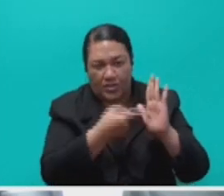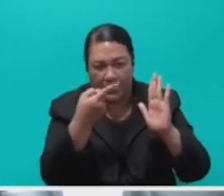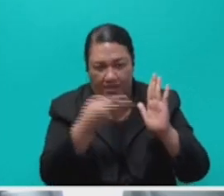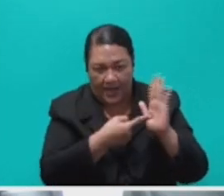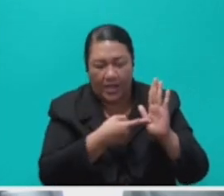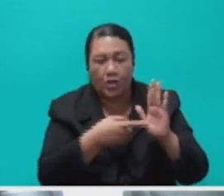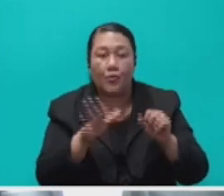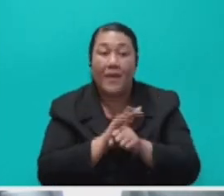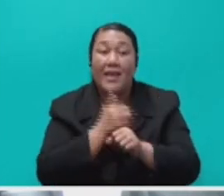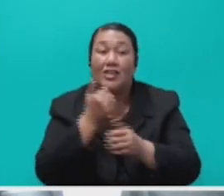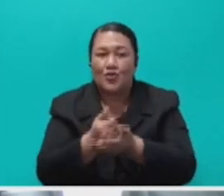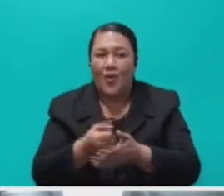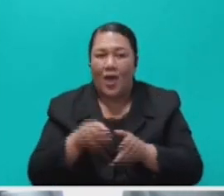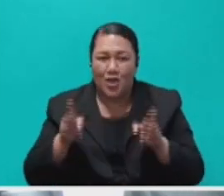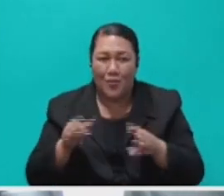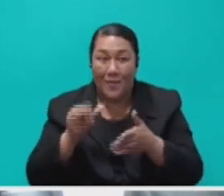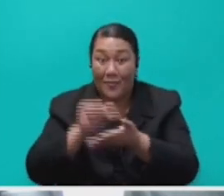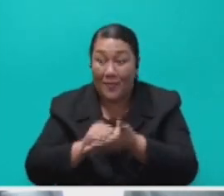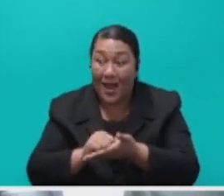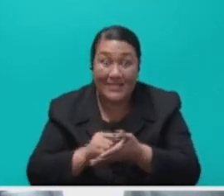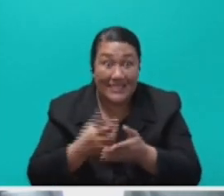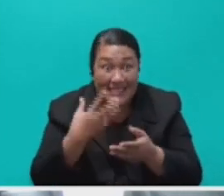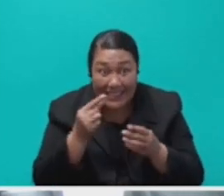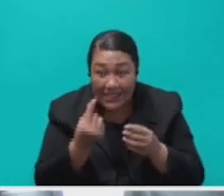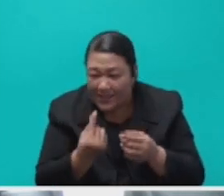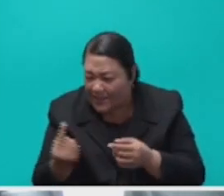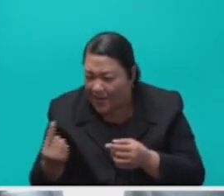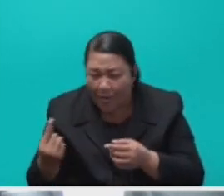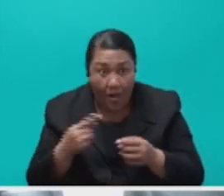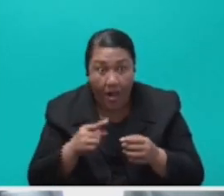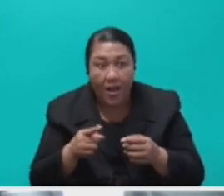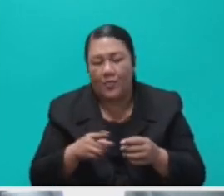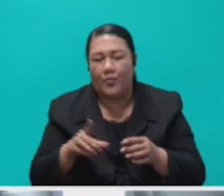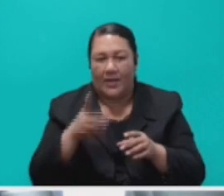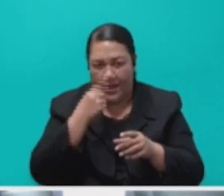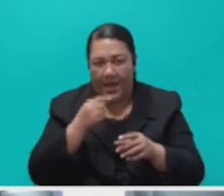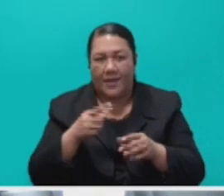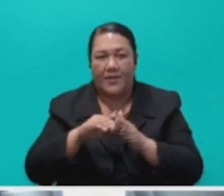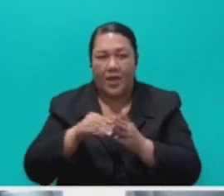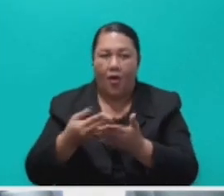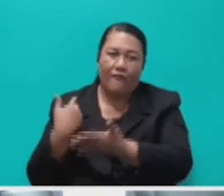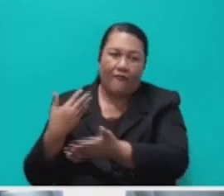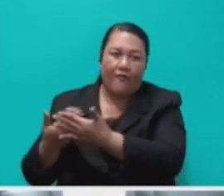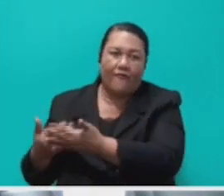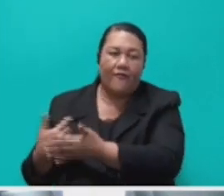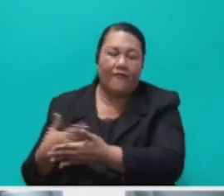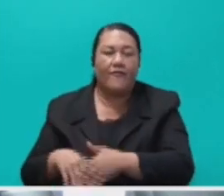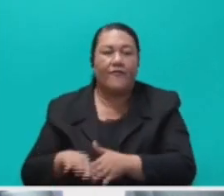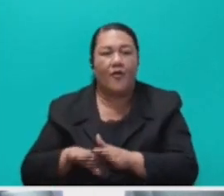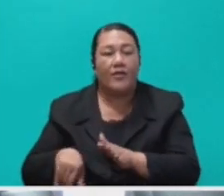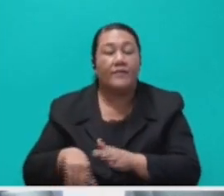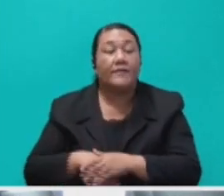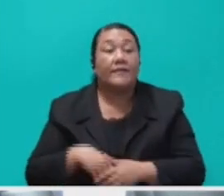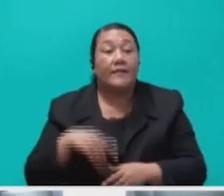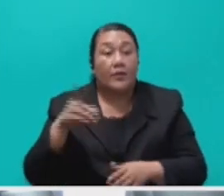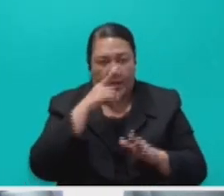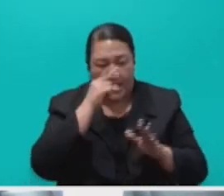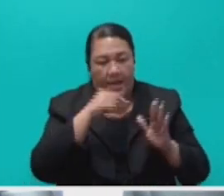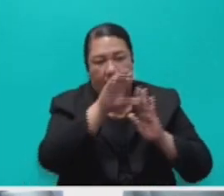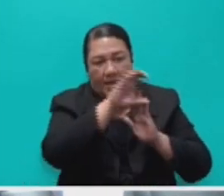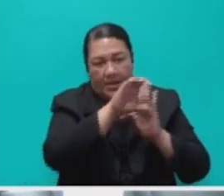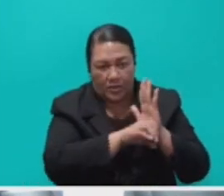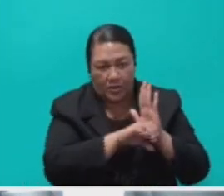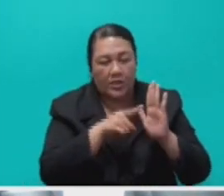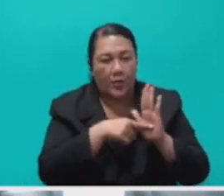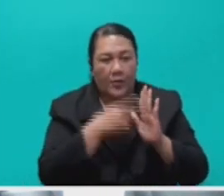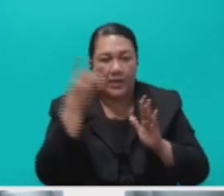abuses, racial, and other discrimination. We must make this institution totally independent of